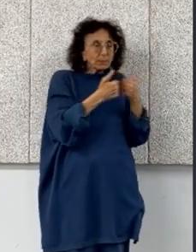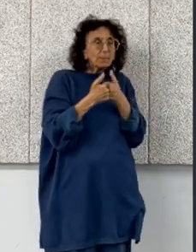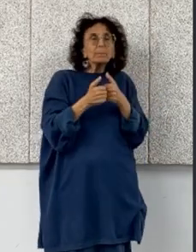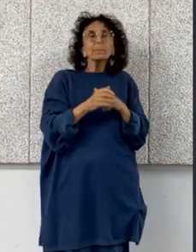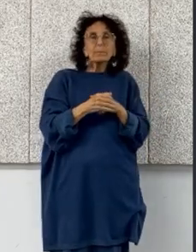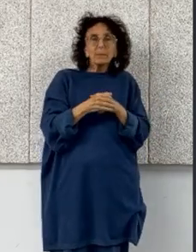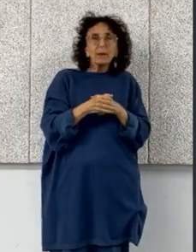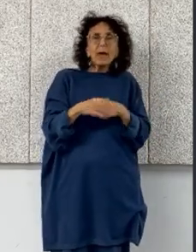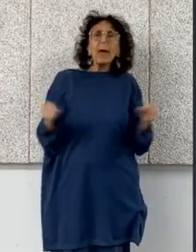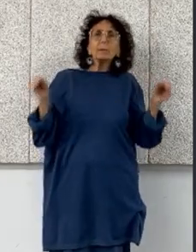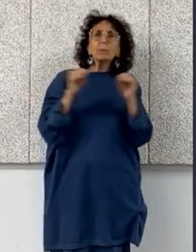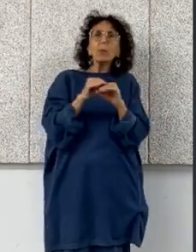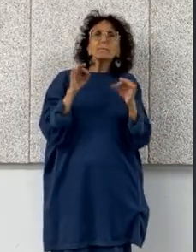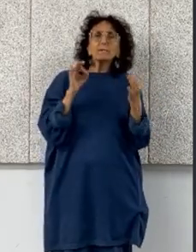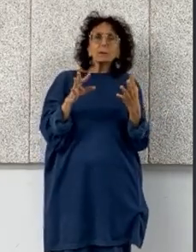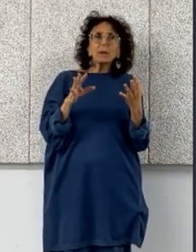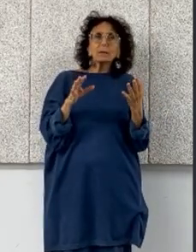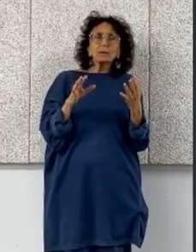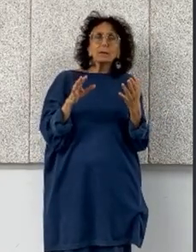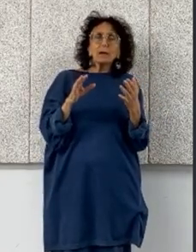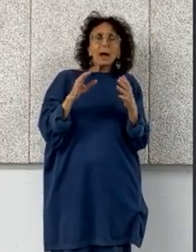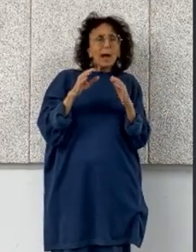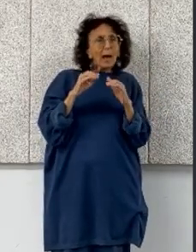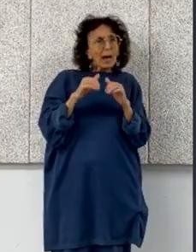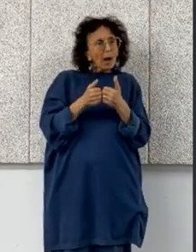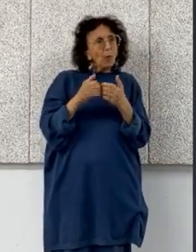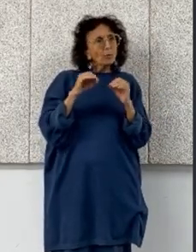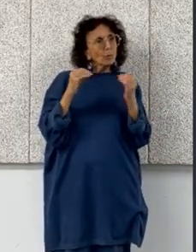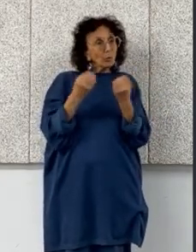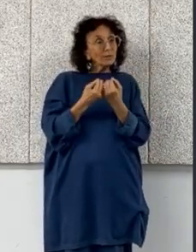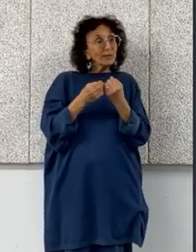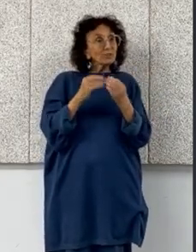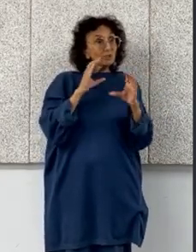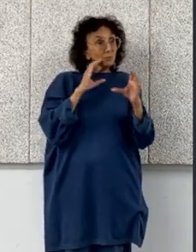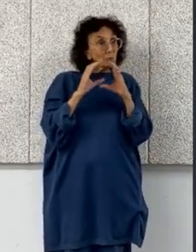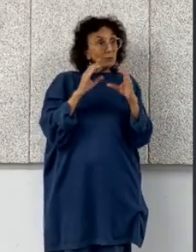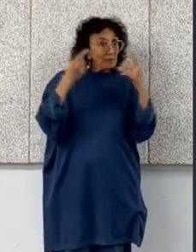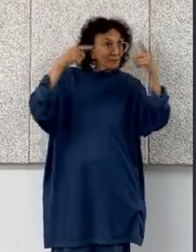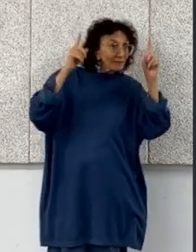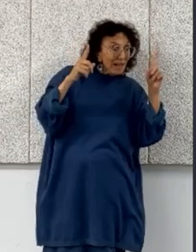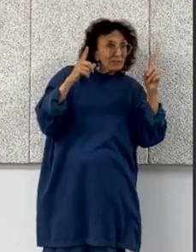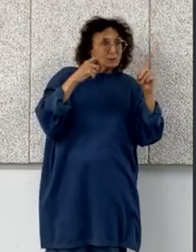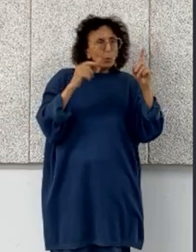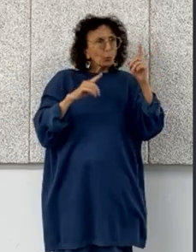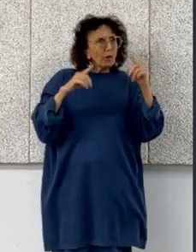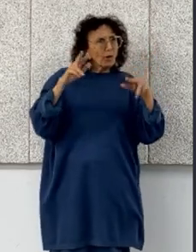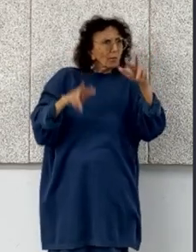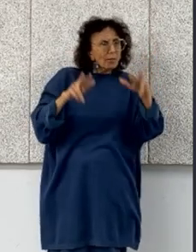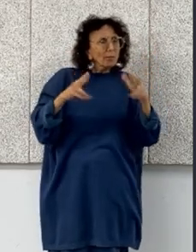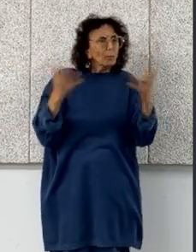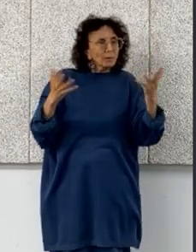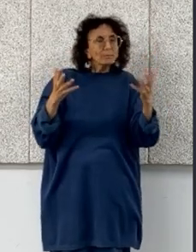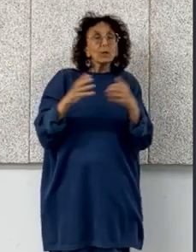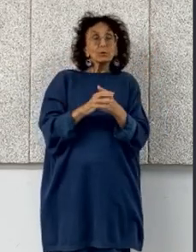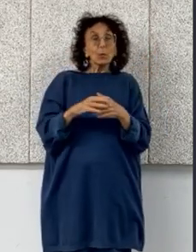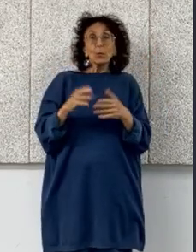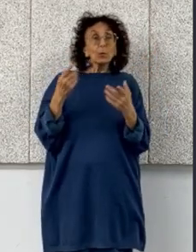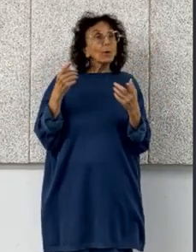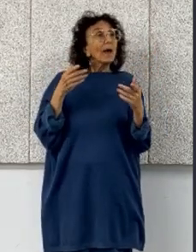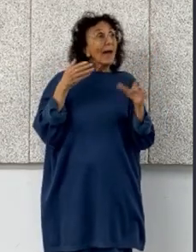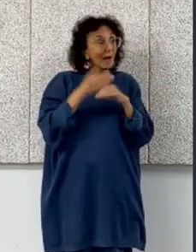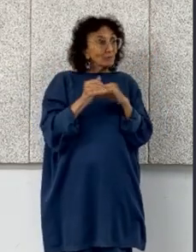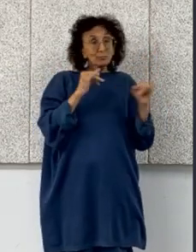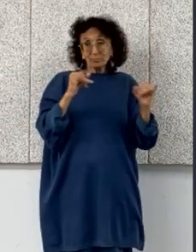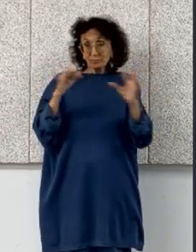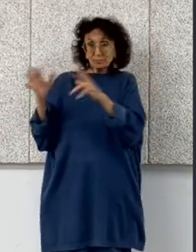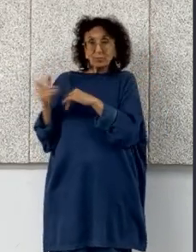broader feedback on how we communicate and how we relate to each other. And so the first thing we did was we created